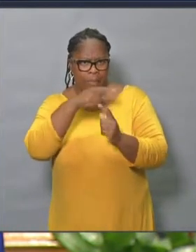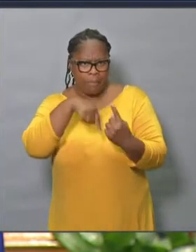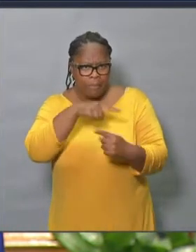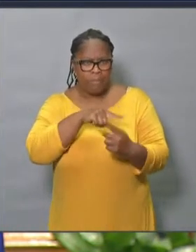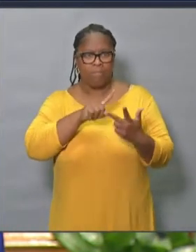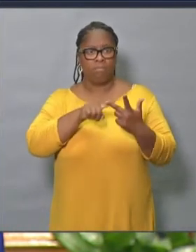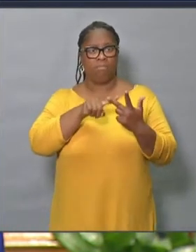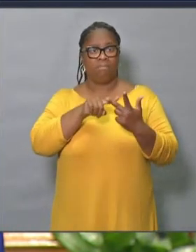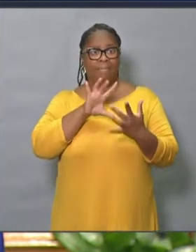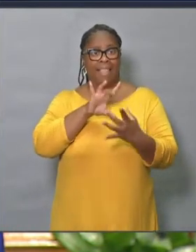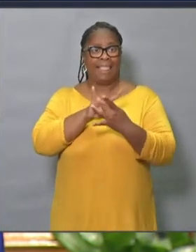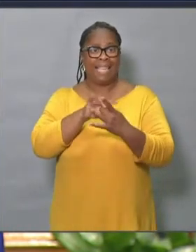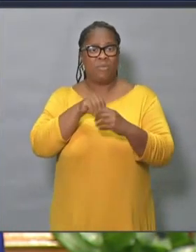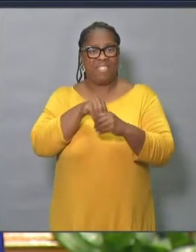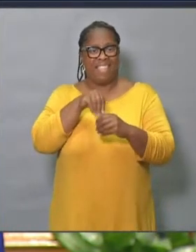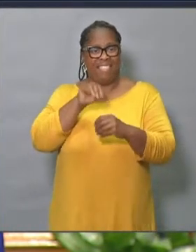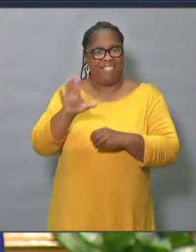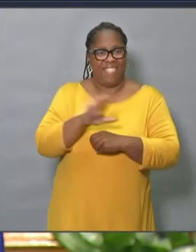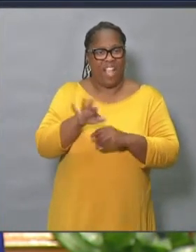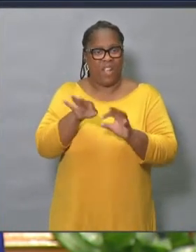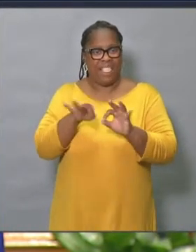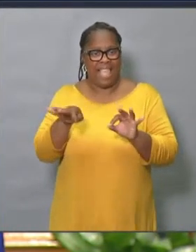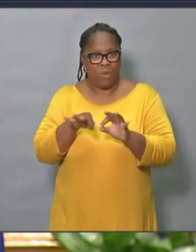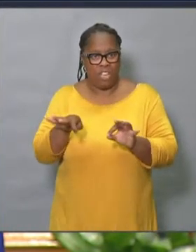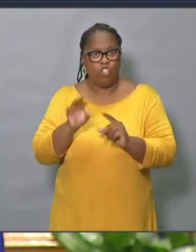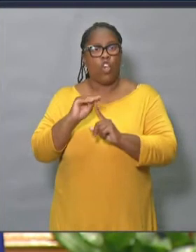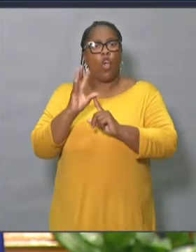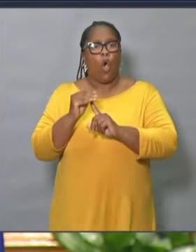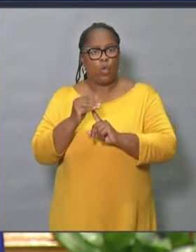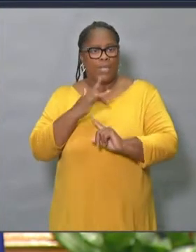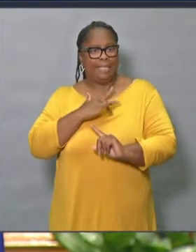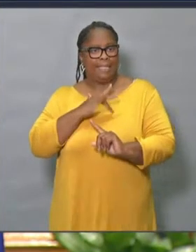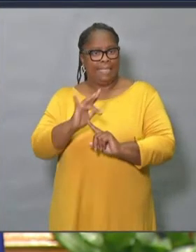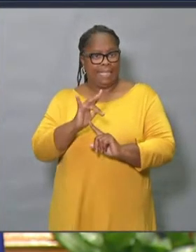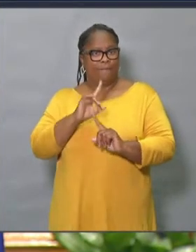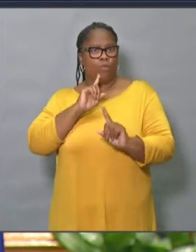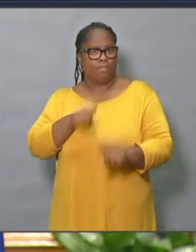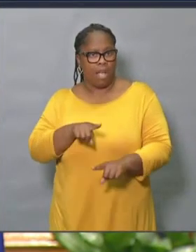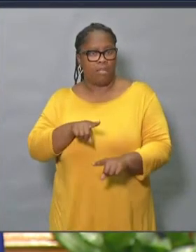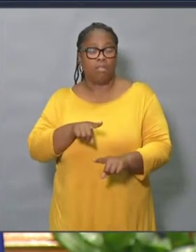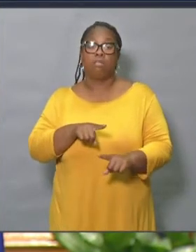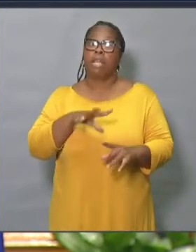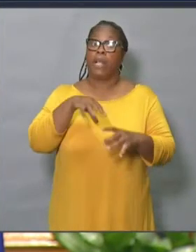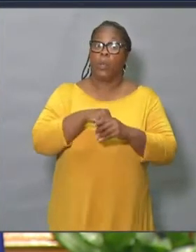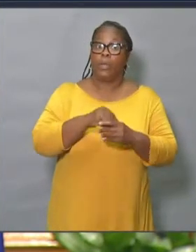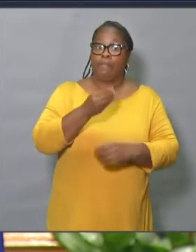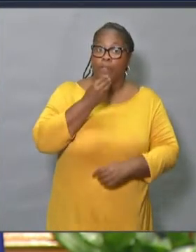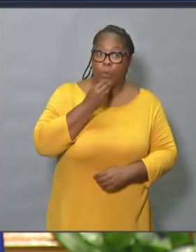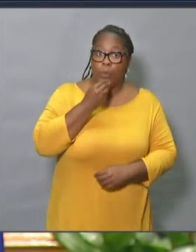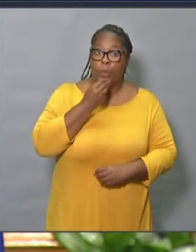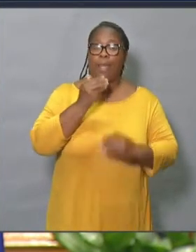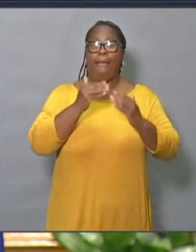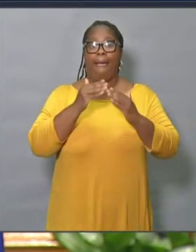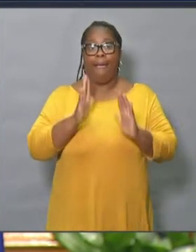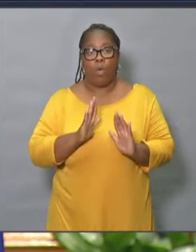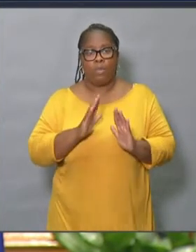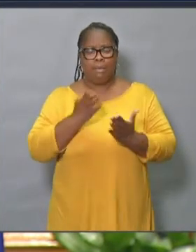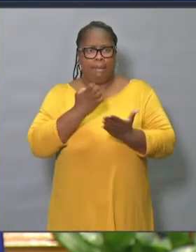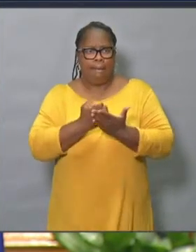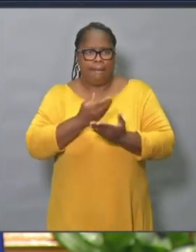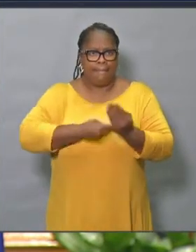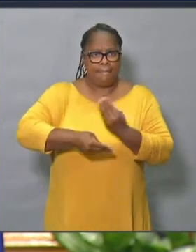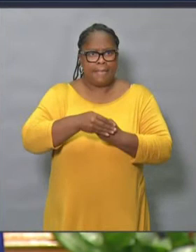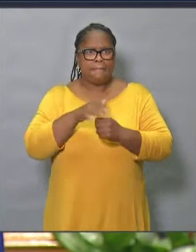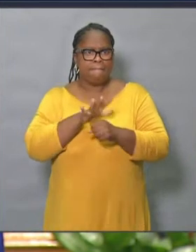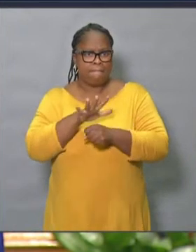to in-language, culturally responsive, supportive resources, including food, housing, and economic security, as